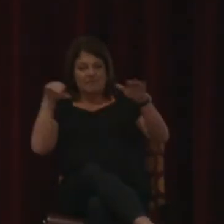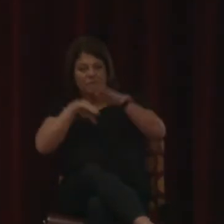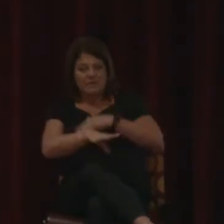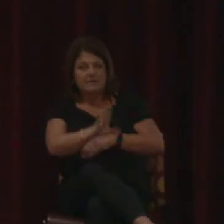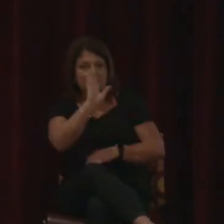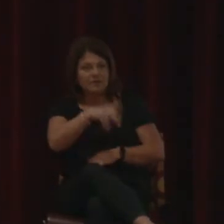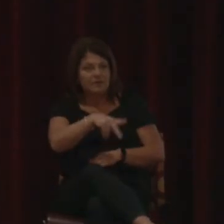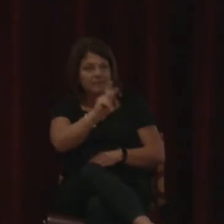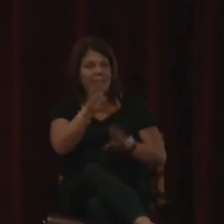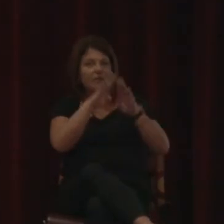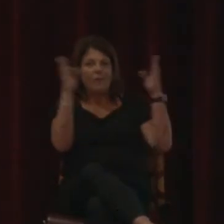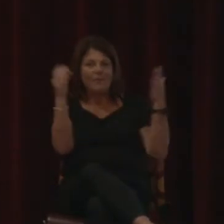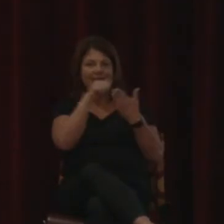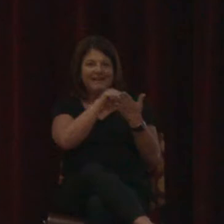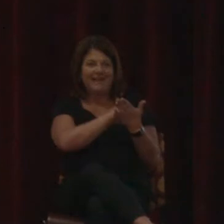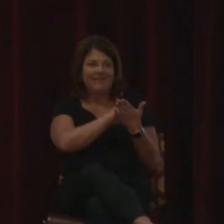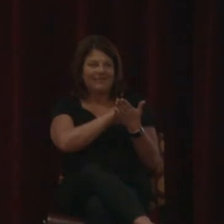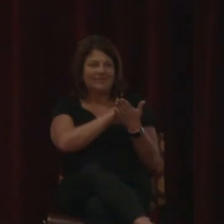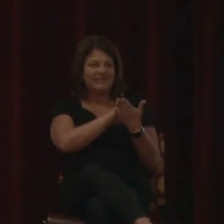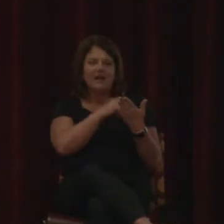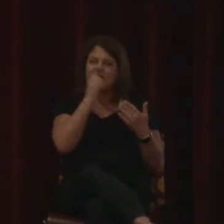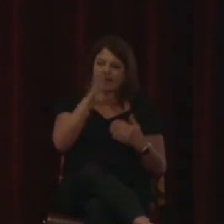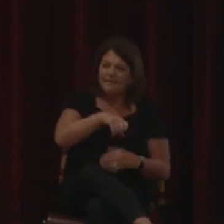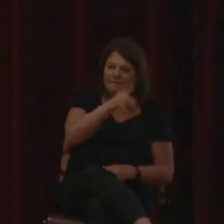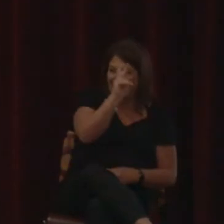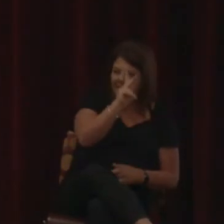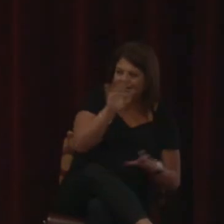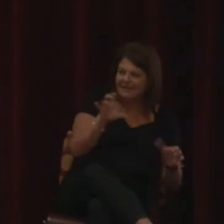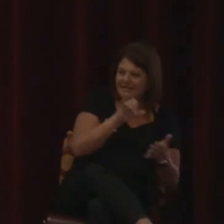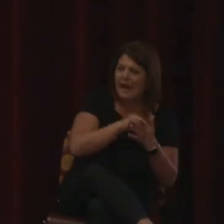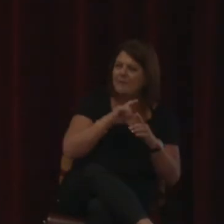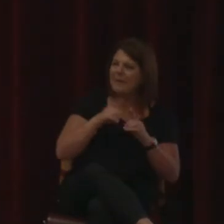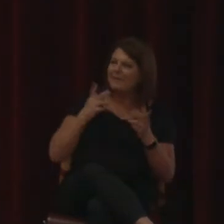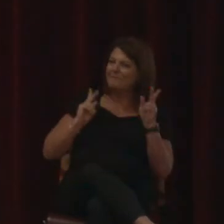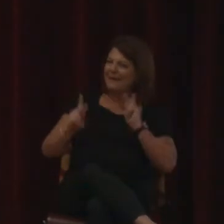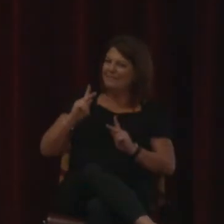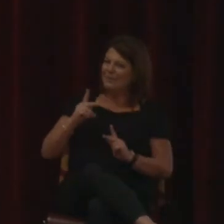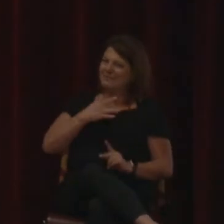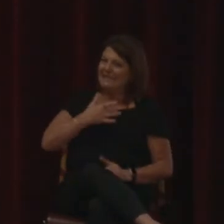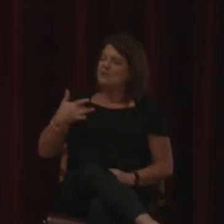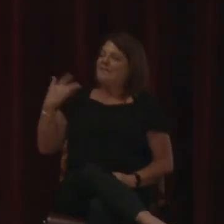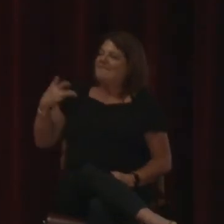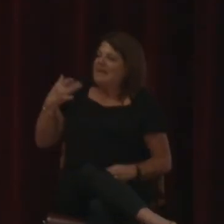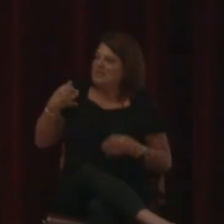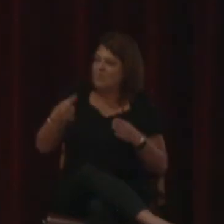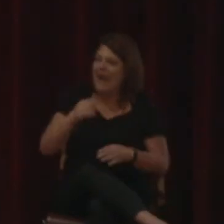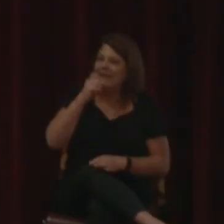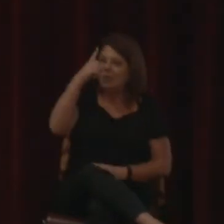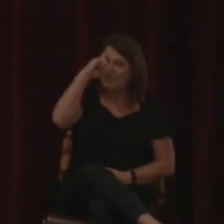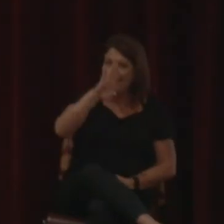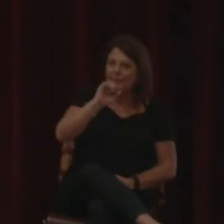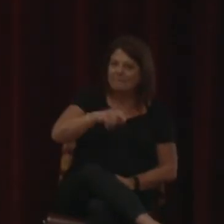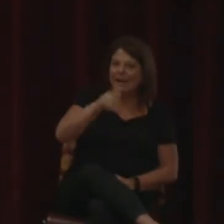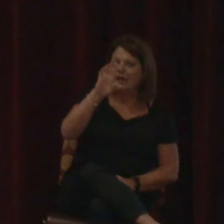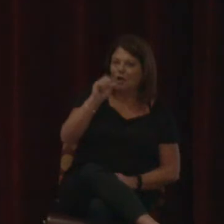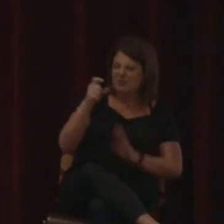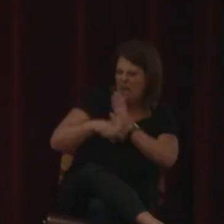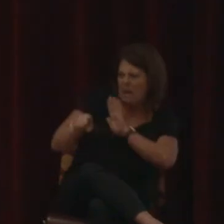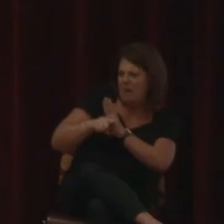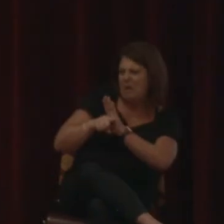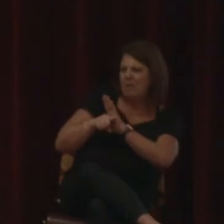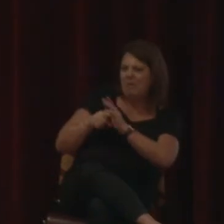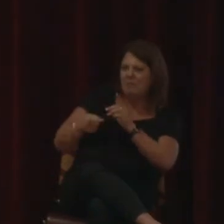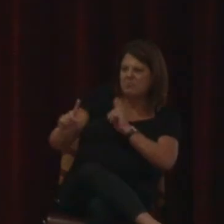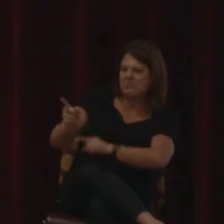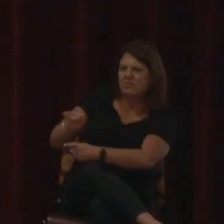that they don't have to feel like they're going to, not that bankers do this, but people feel this way. I just want to say that. I don't think bankers do this at all, but people feel